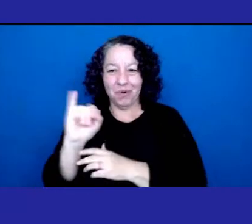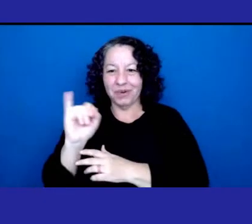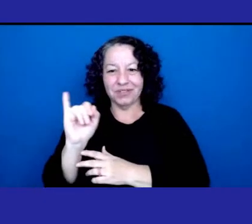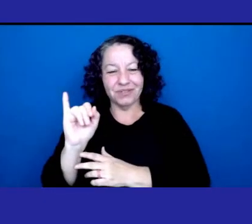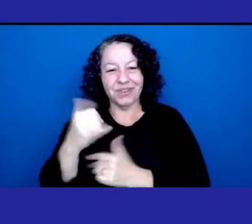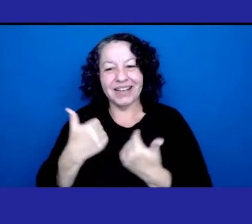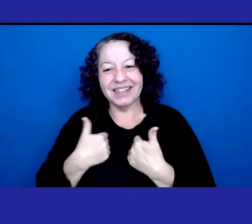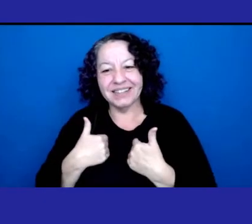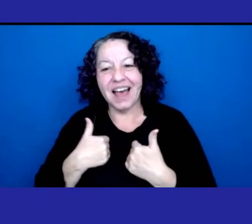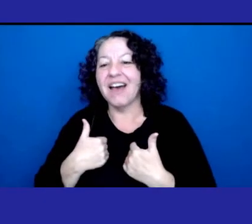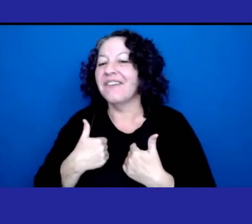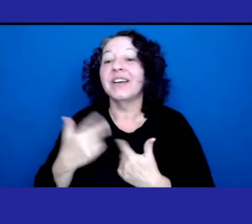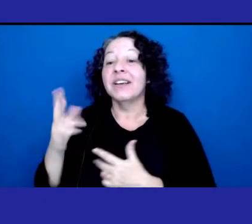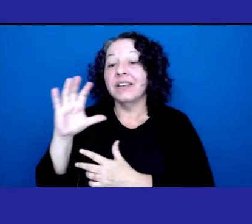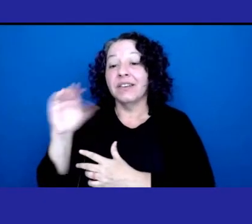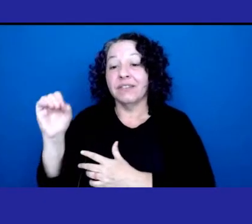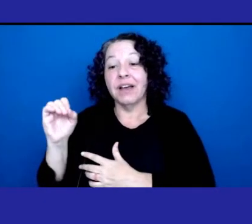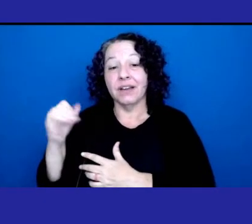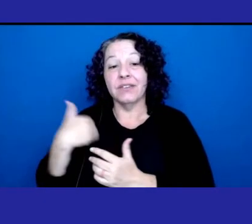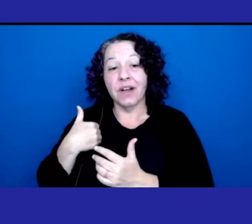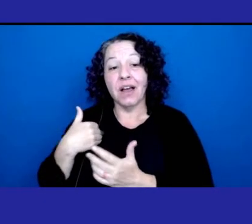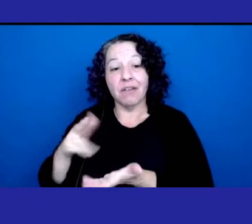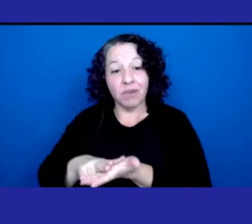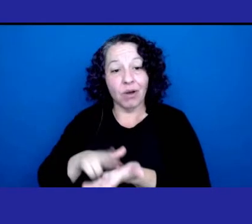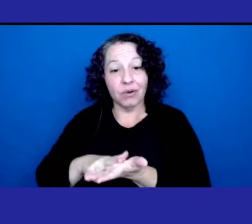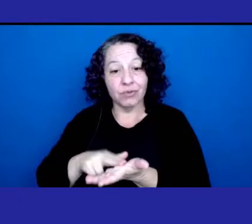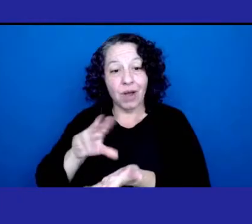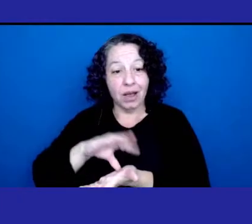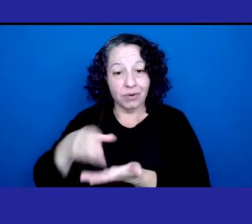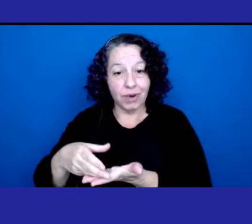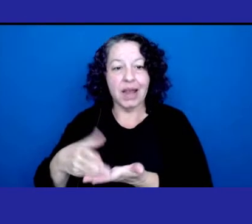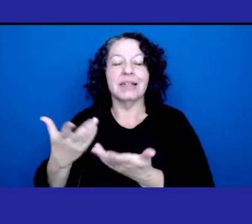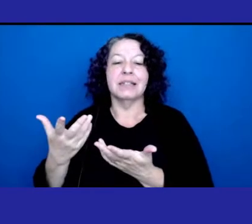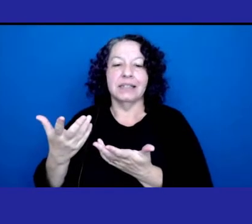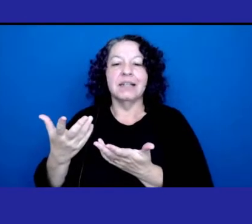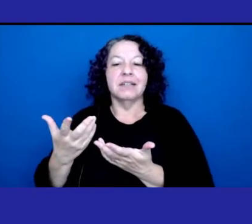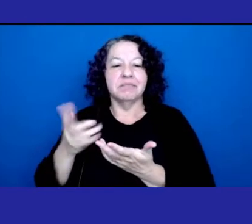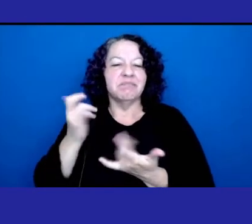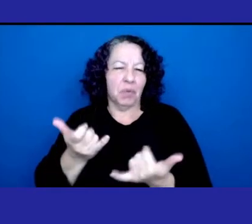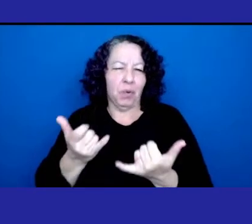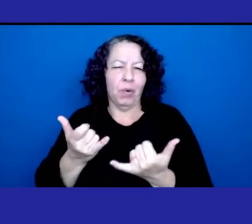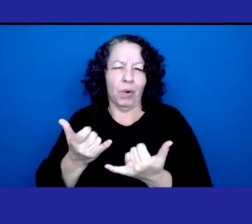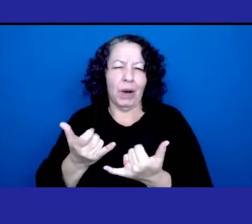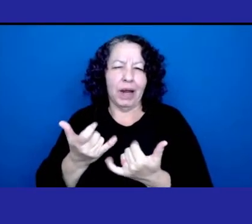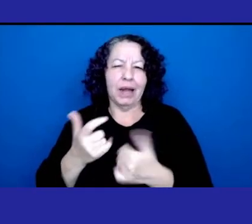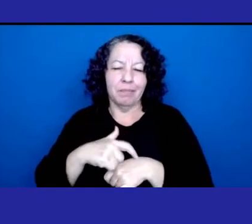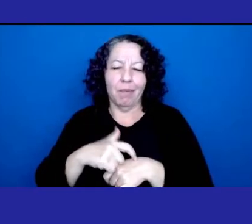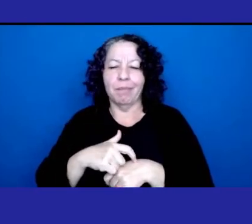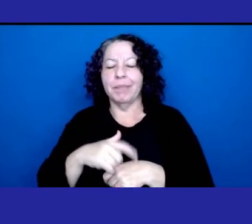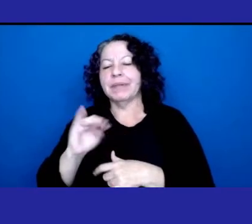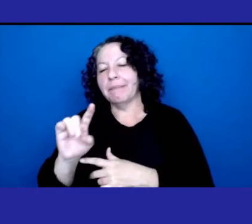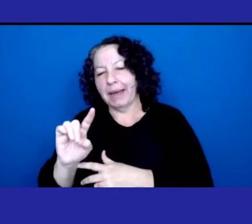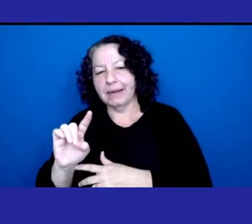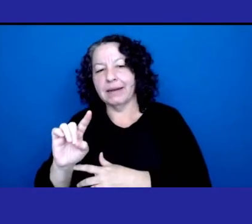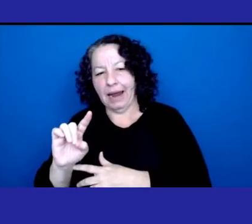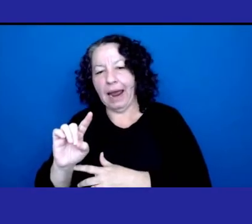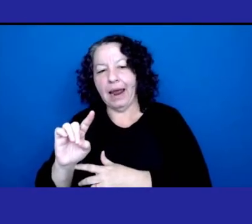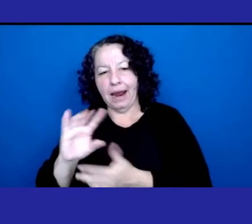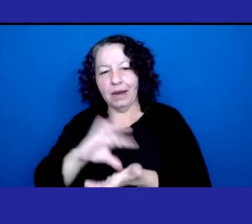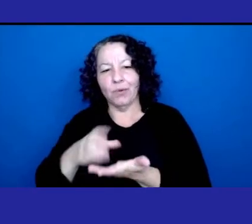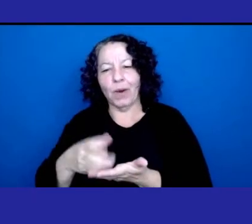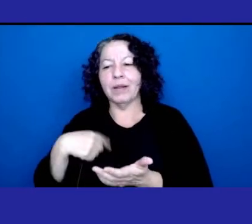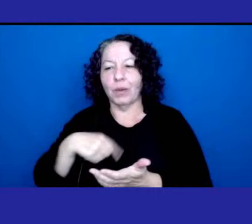the vendor, we have a contracted rate with the vendor, which is at the current moment is the Medicaid rate that we would bill for that